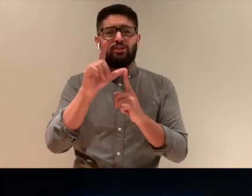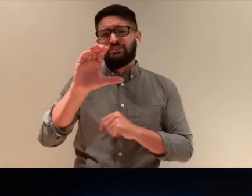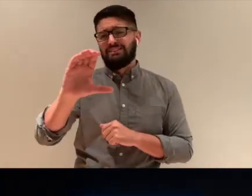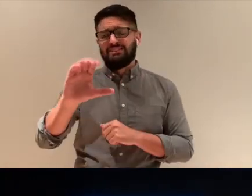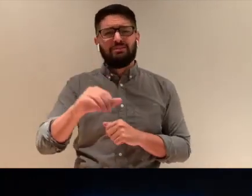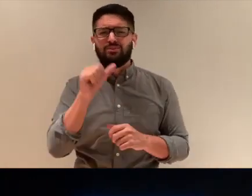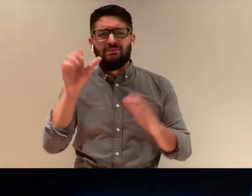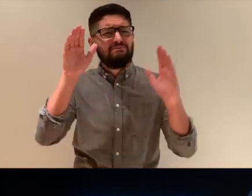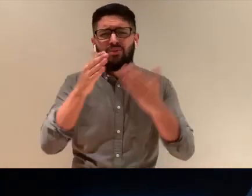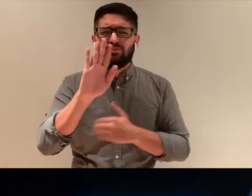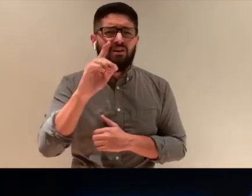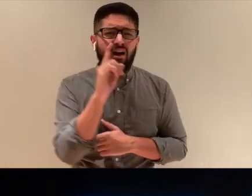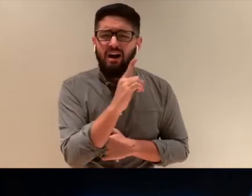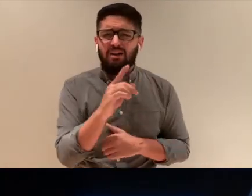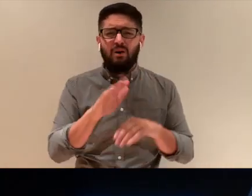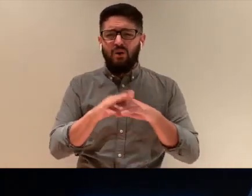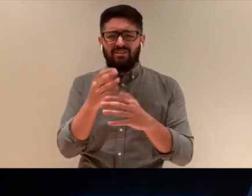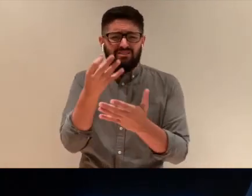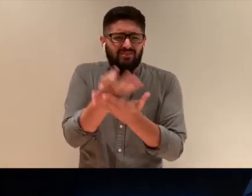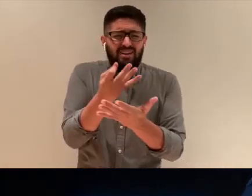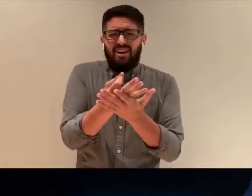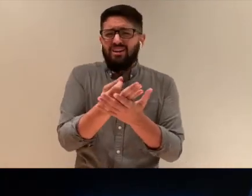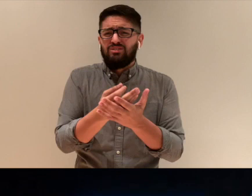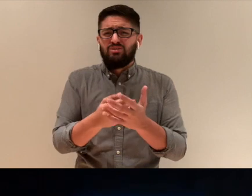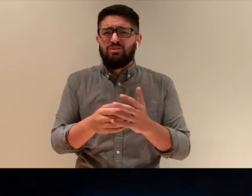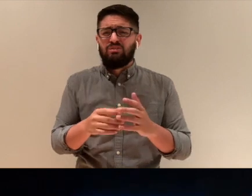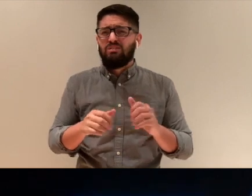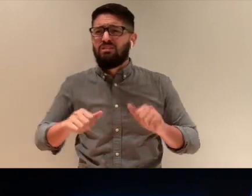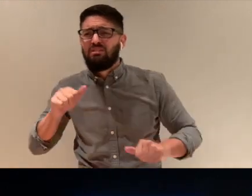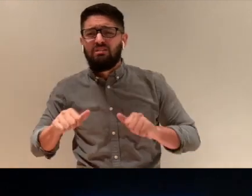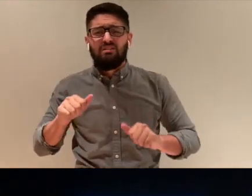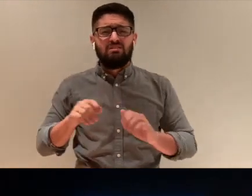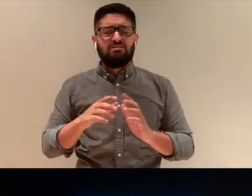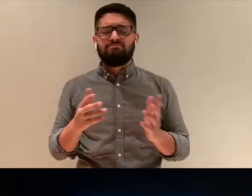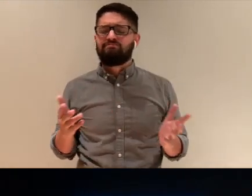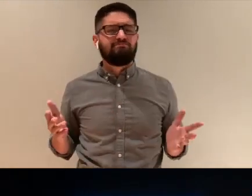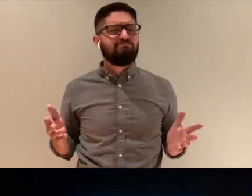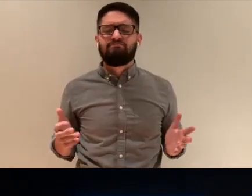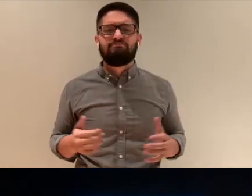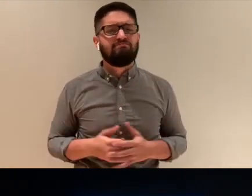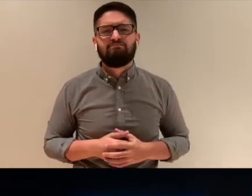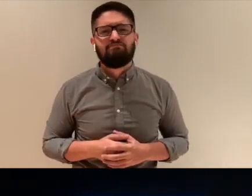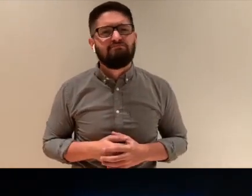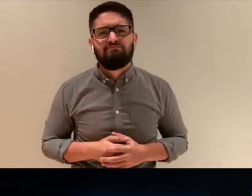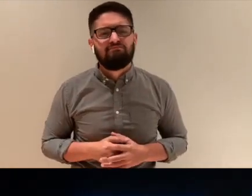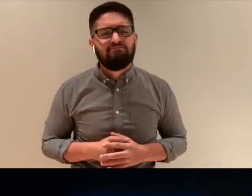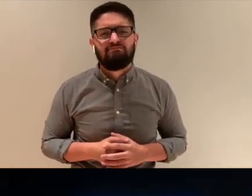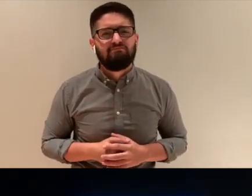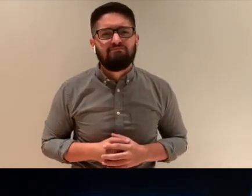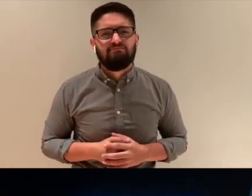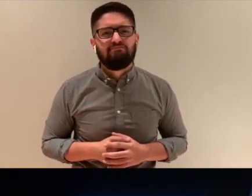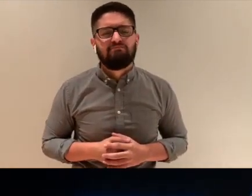C. Don't fix your eyes on the financial uncertainty.